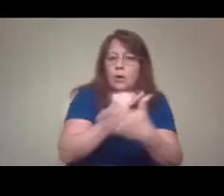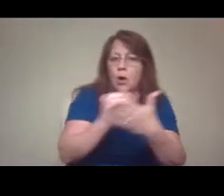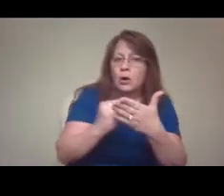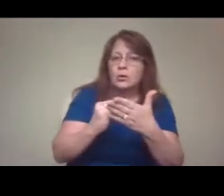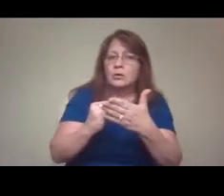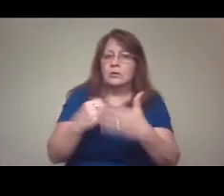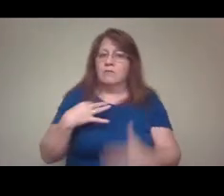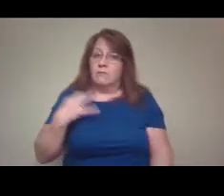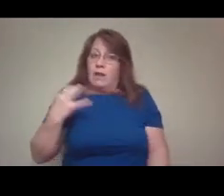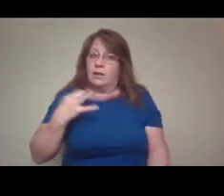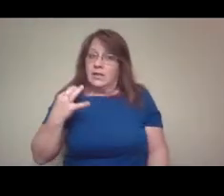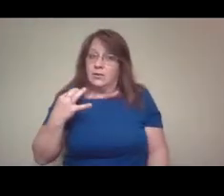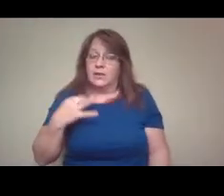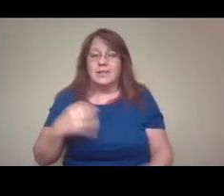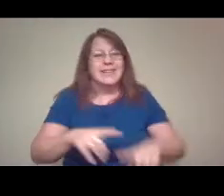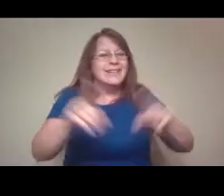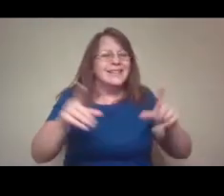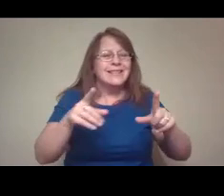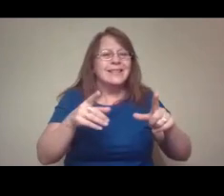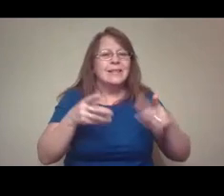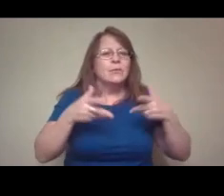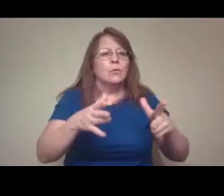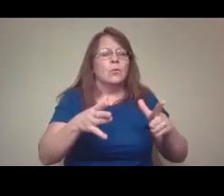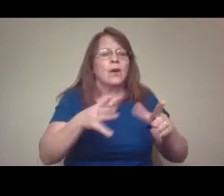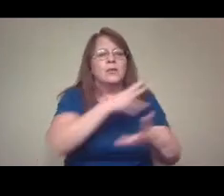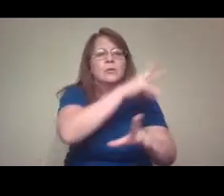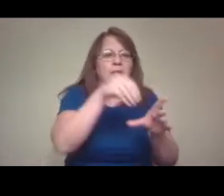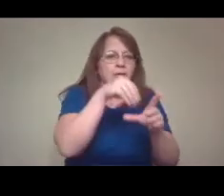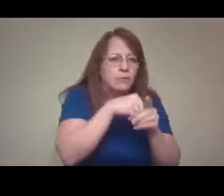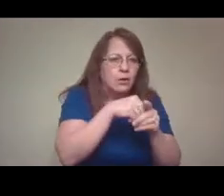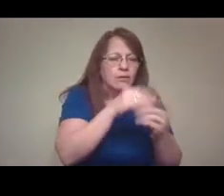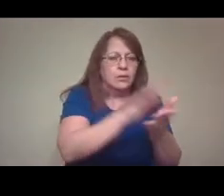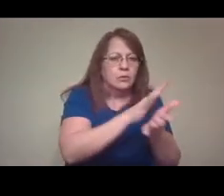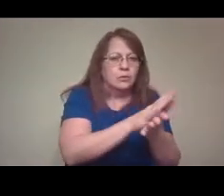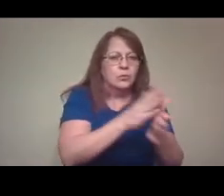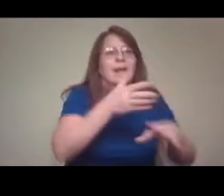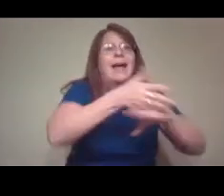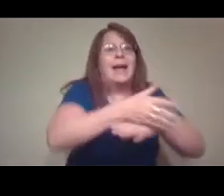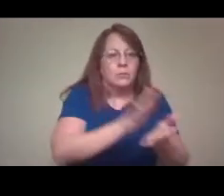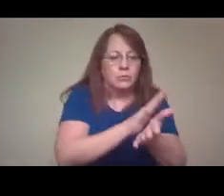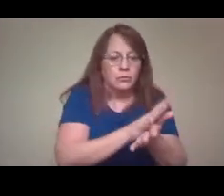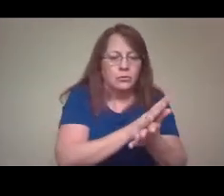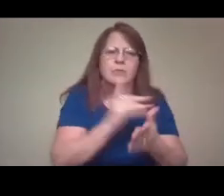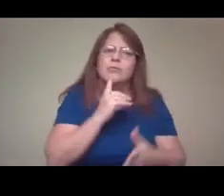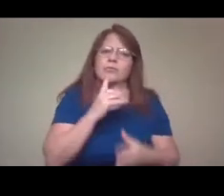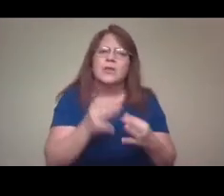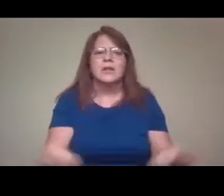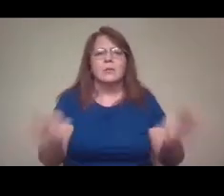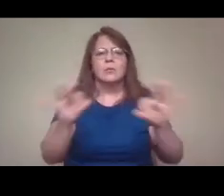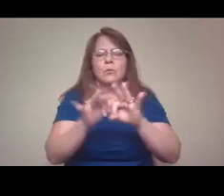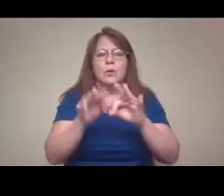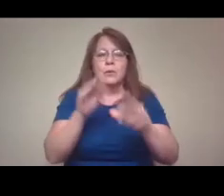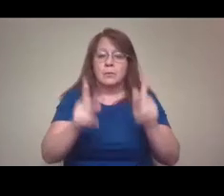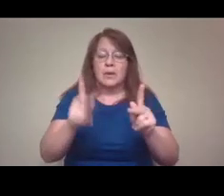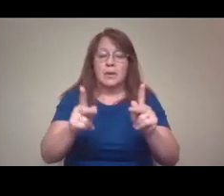volunteering or other types of pro-social ways of getting together. And this is important because we know that youth who participate